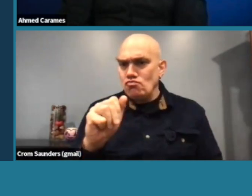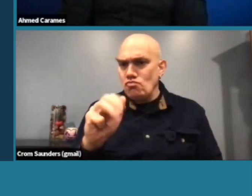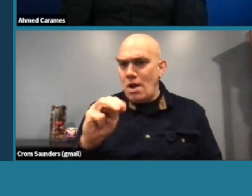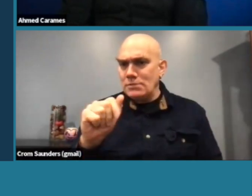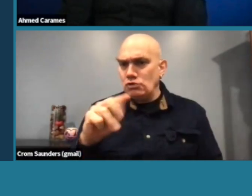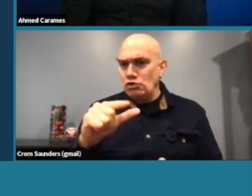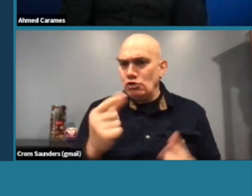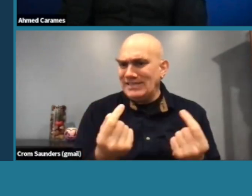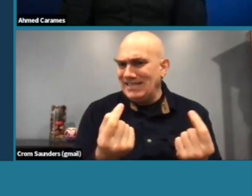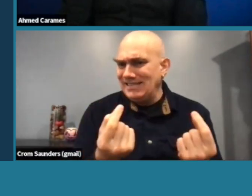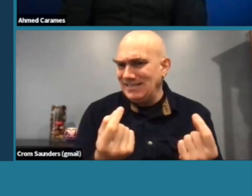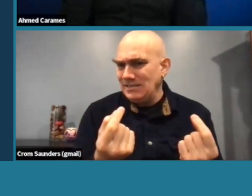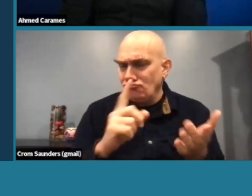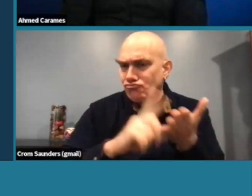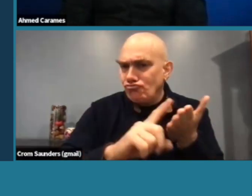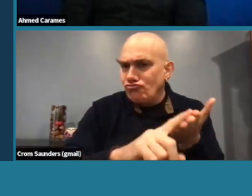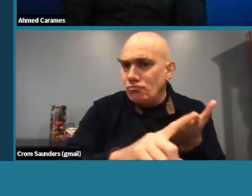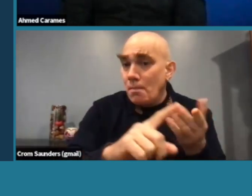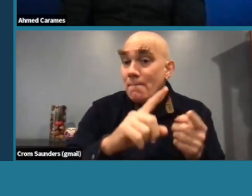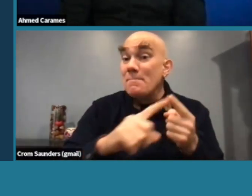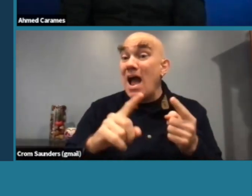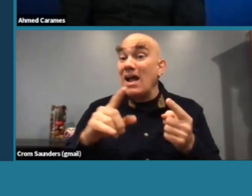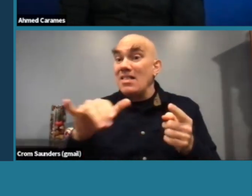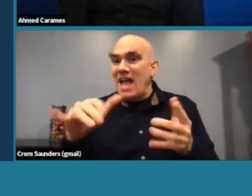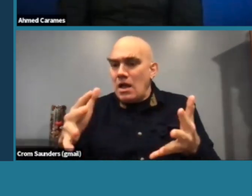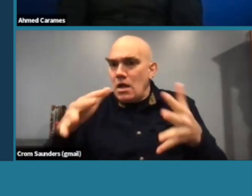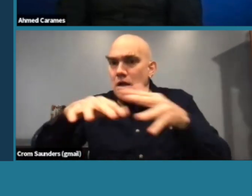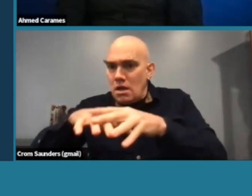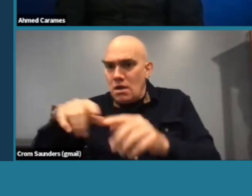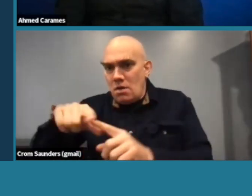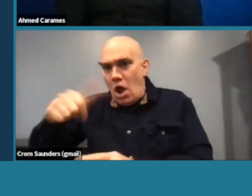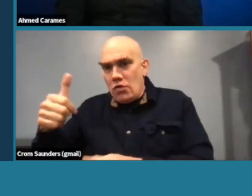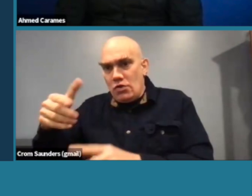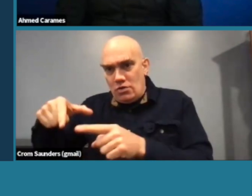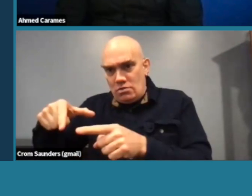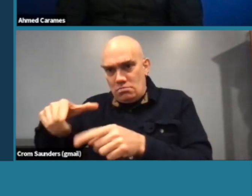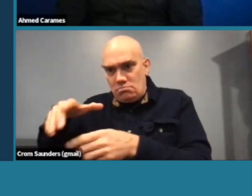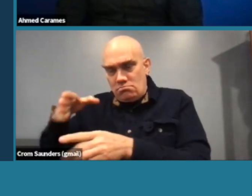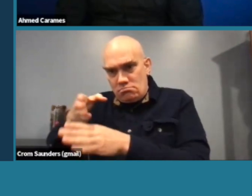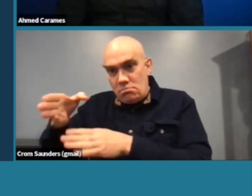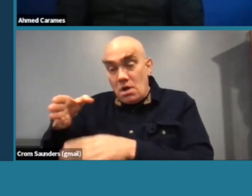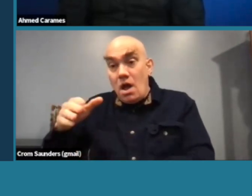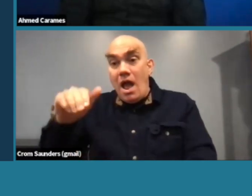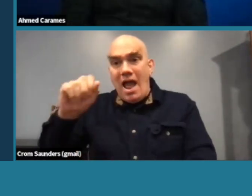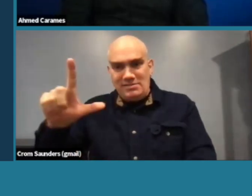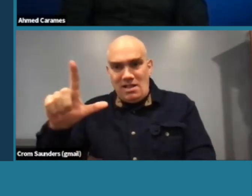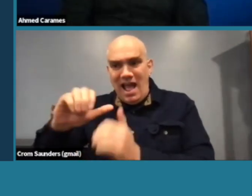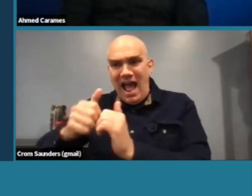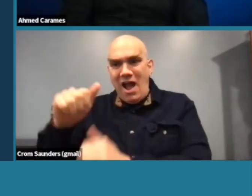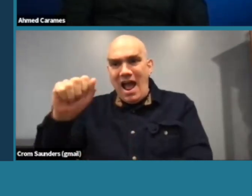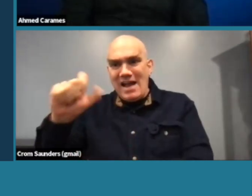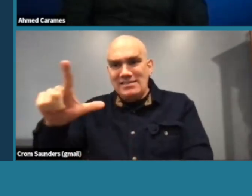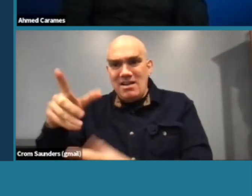So what so a lot of people don't really understand what dramaturgs do,